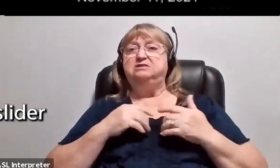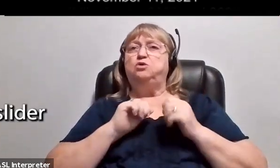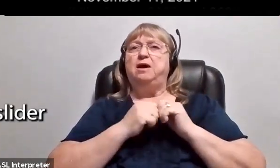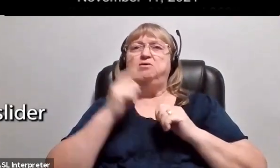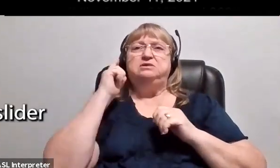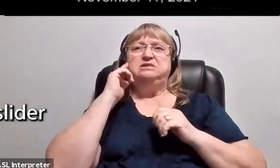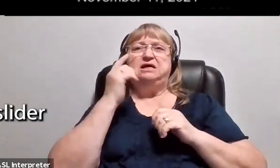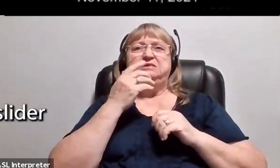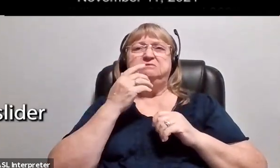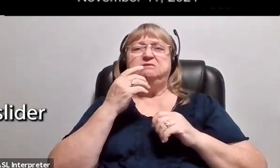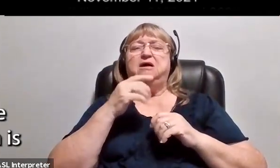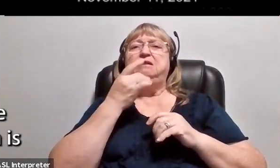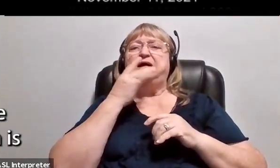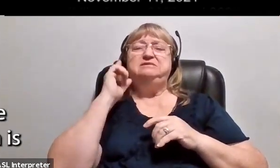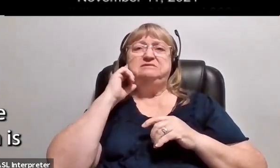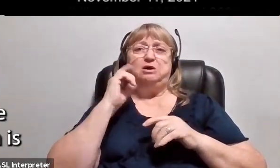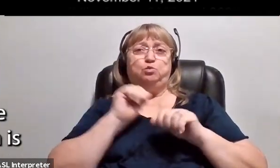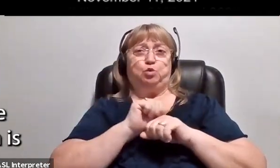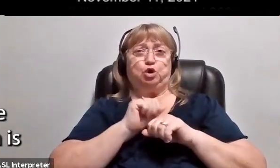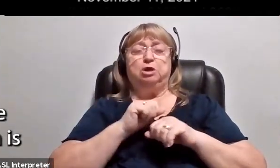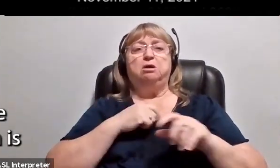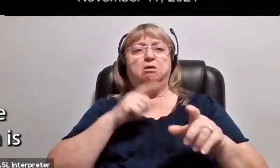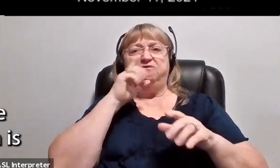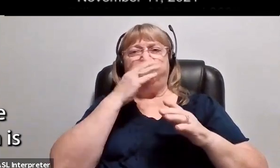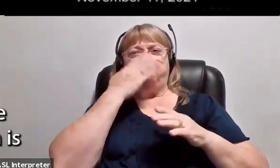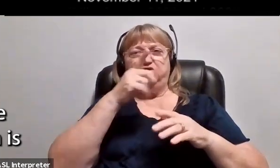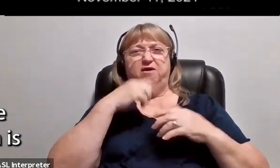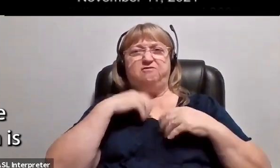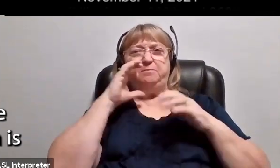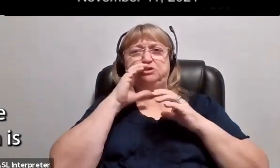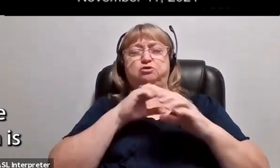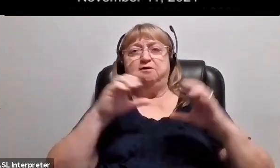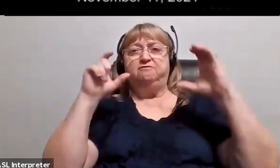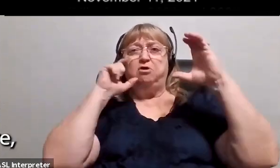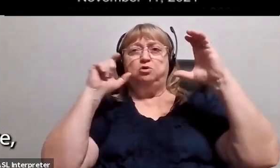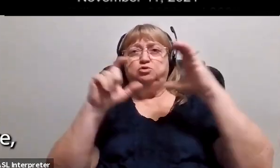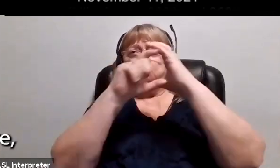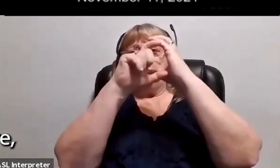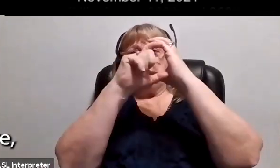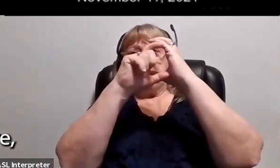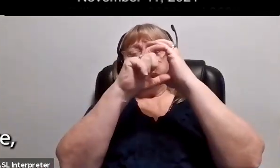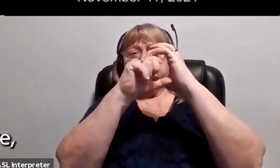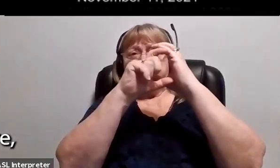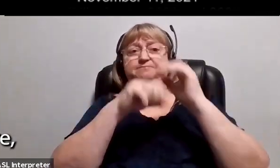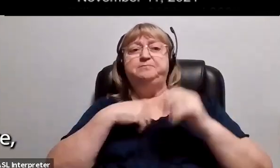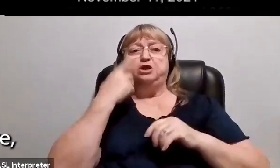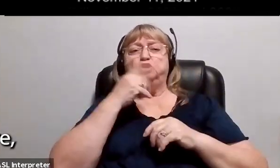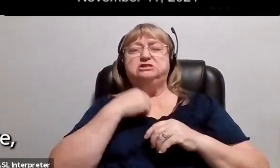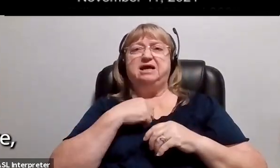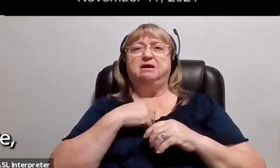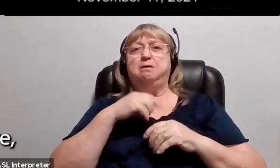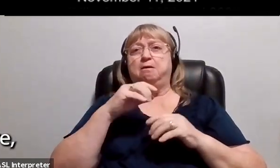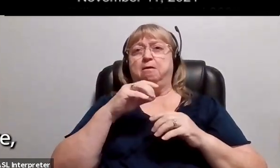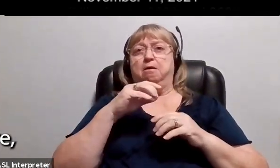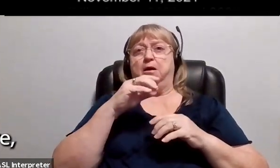work? On the slide right in front of us, we have a picture of a solar eclipse in the diamond ring phase, which looks like a dark black disk with kind of a